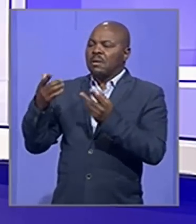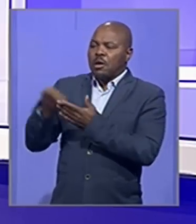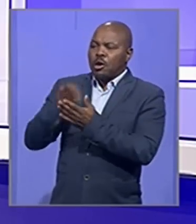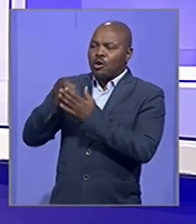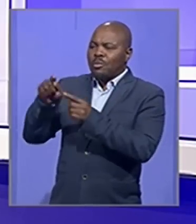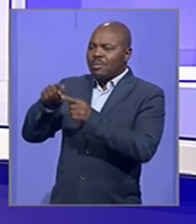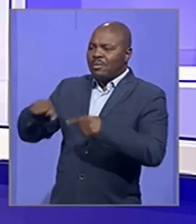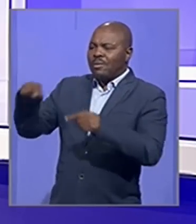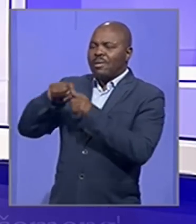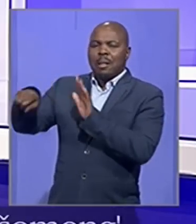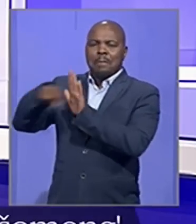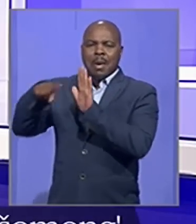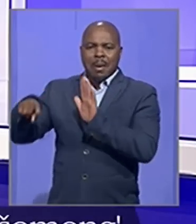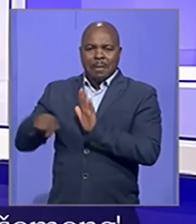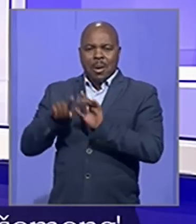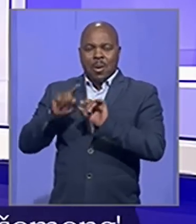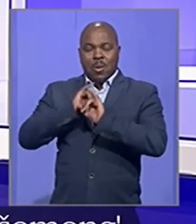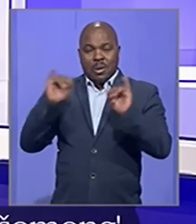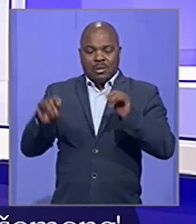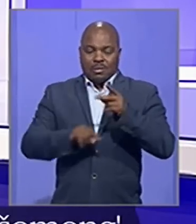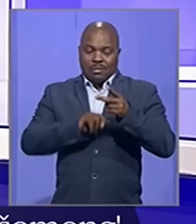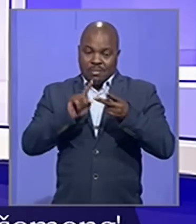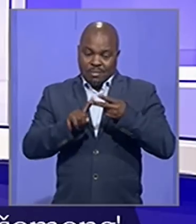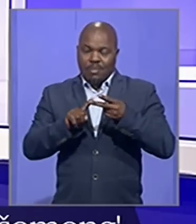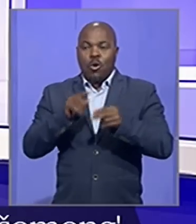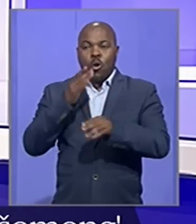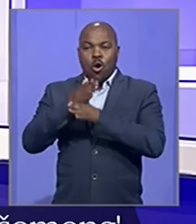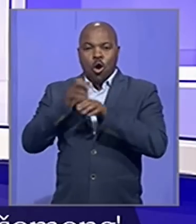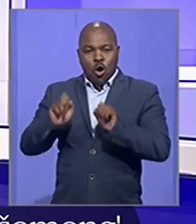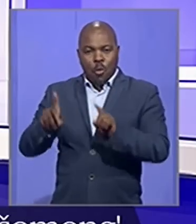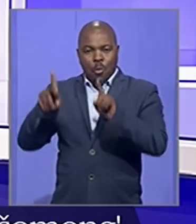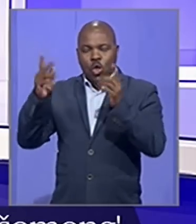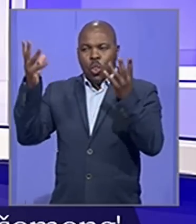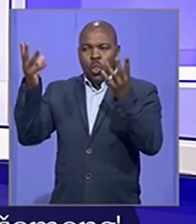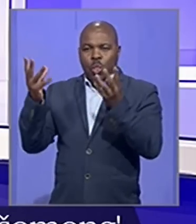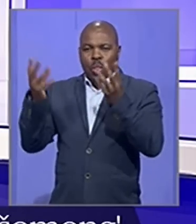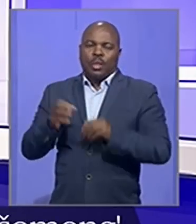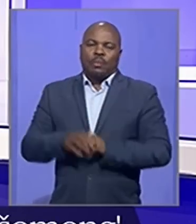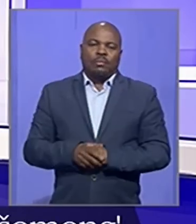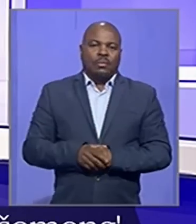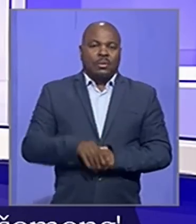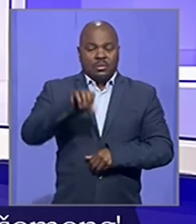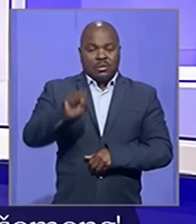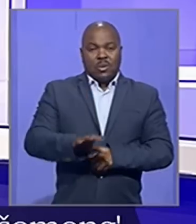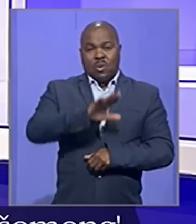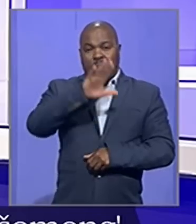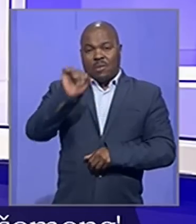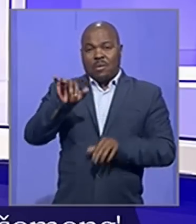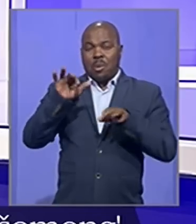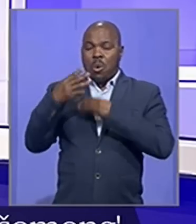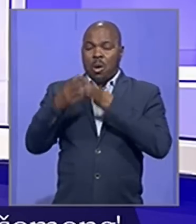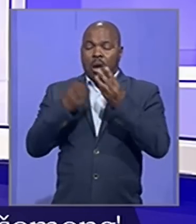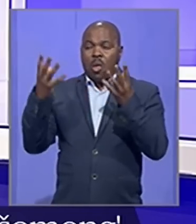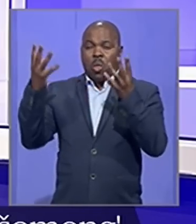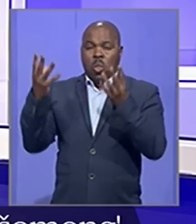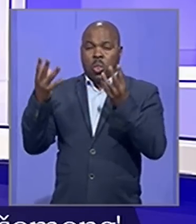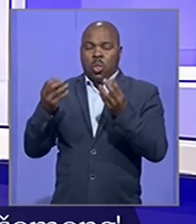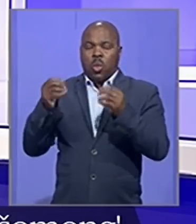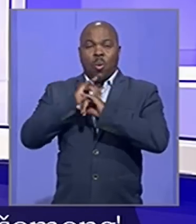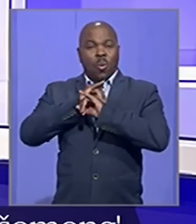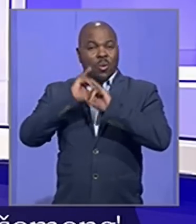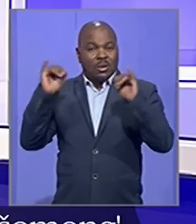fapafapenego a ikonomi gomme seo se hlola tobo ya mešomo. Tlhokego ya mešomo ka Afrika Borwa e nameletše go